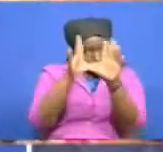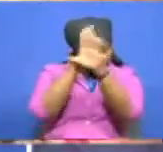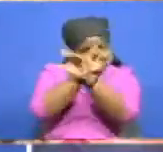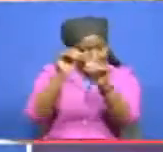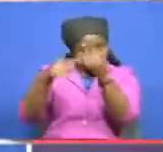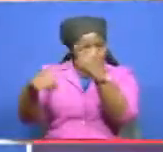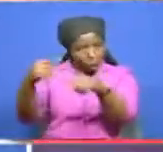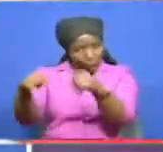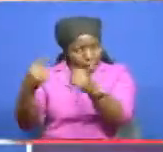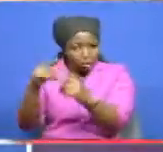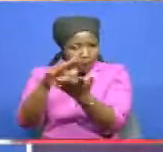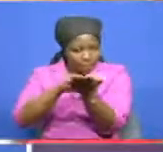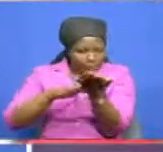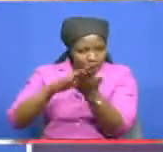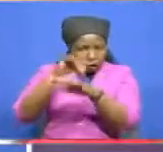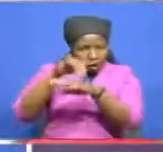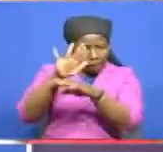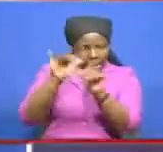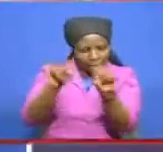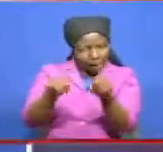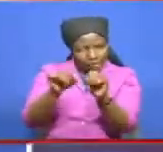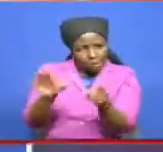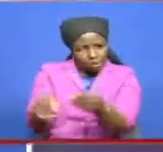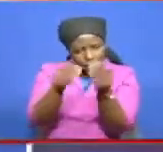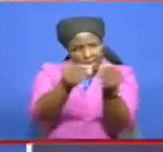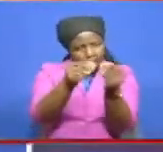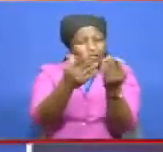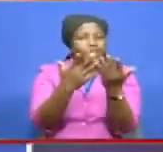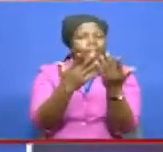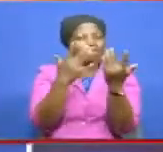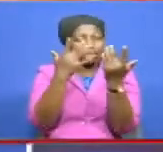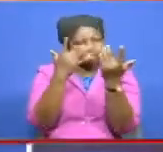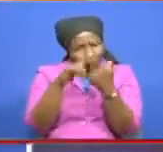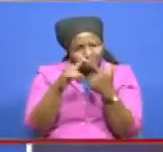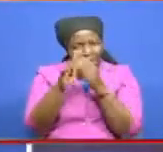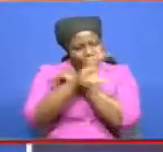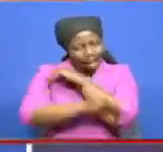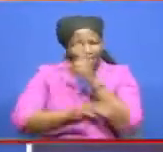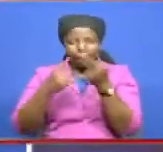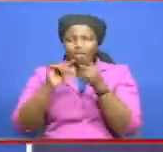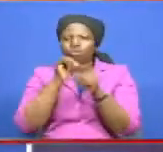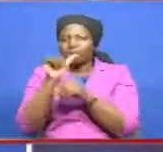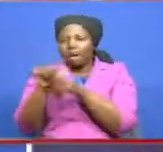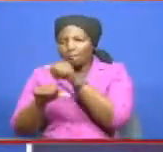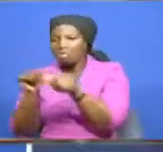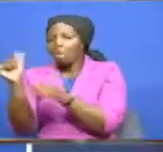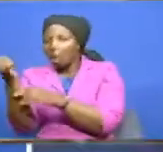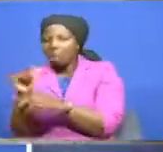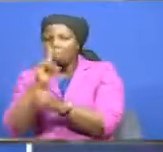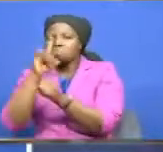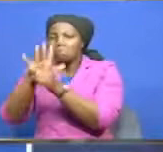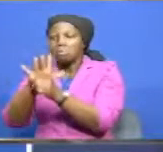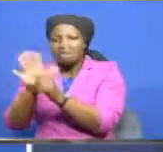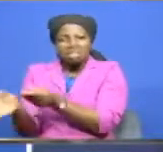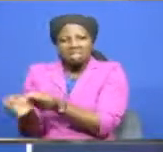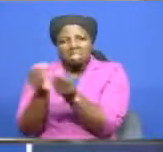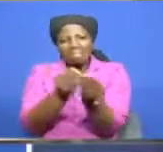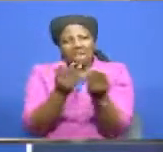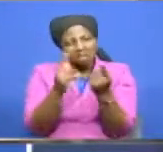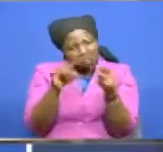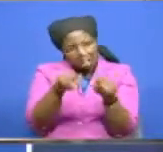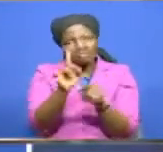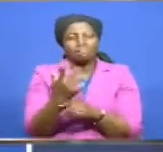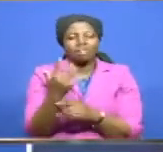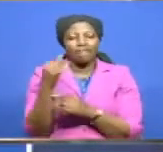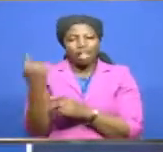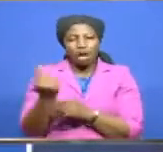bid is based on his ability to deliver for the country and not on any political debt owed to him. Ile deni moja tu